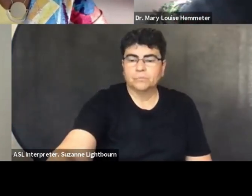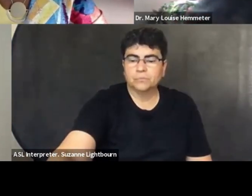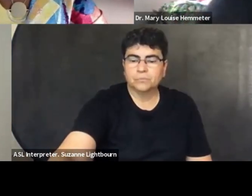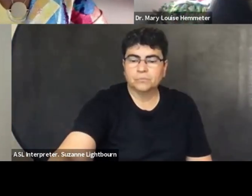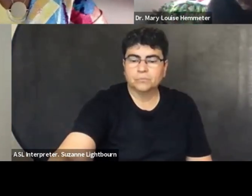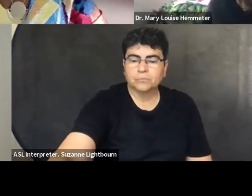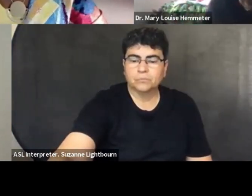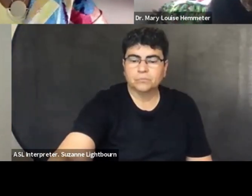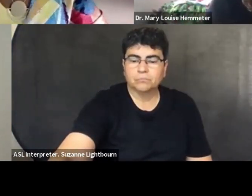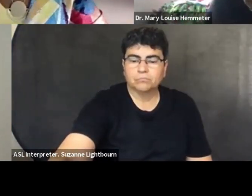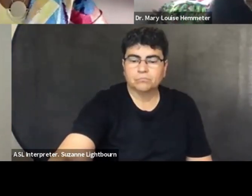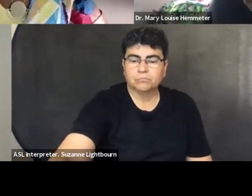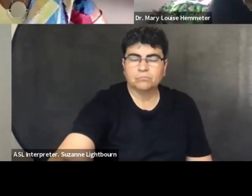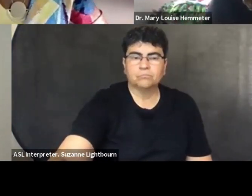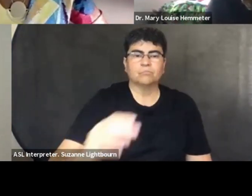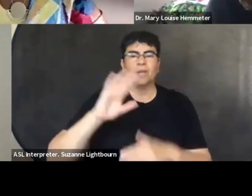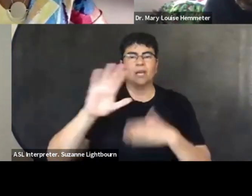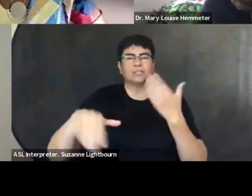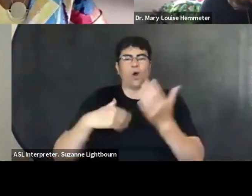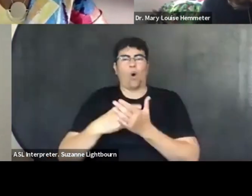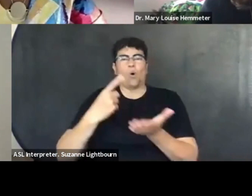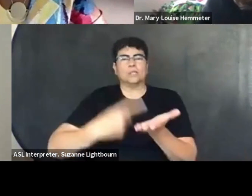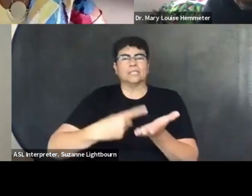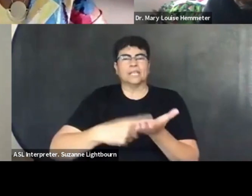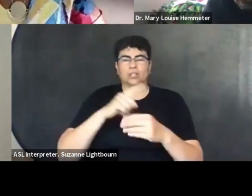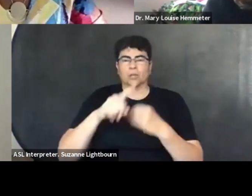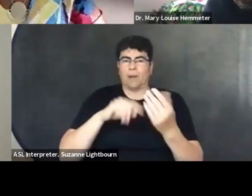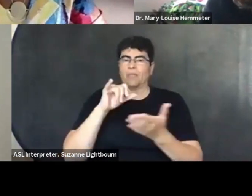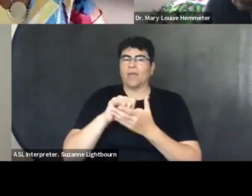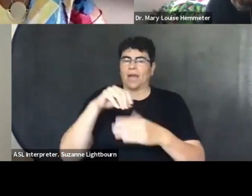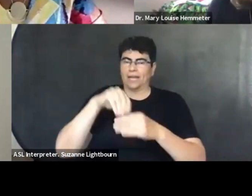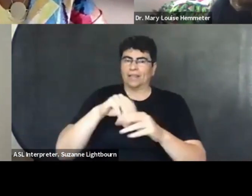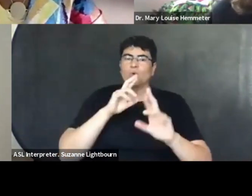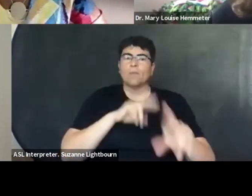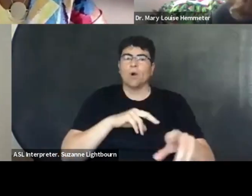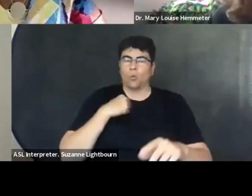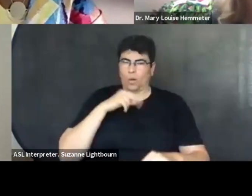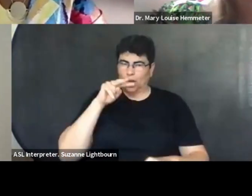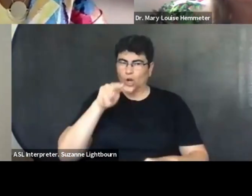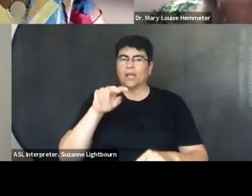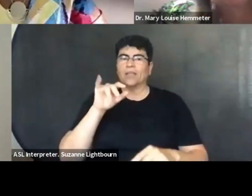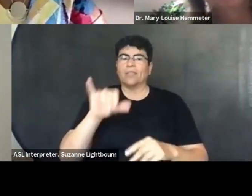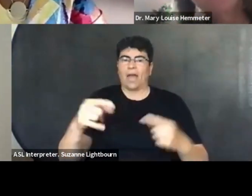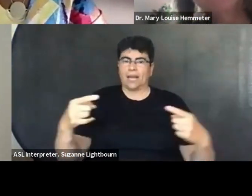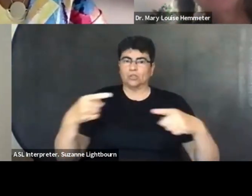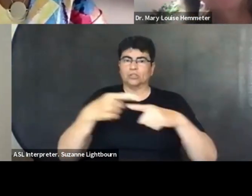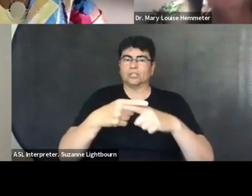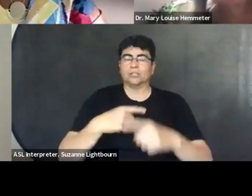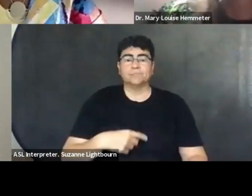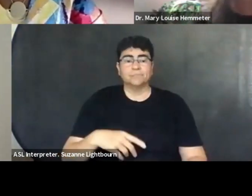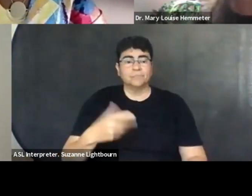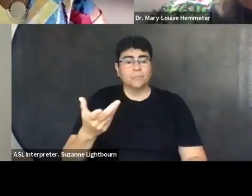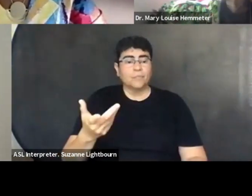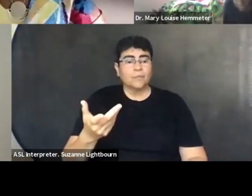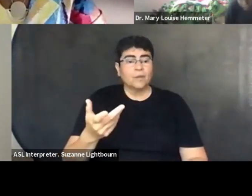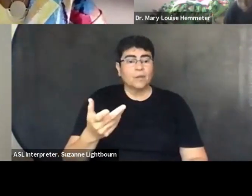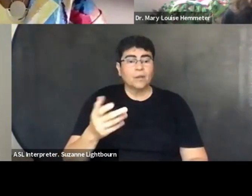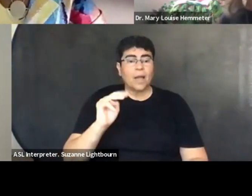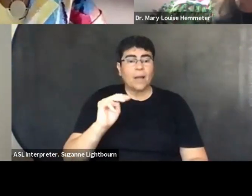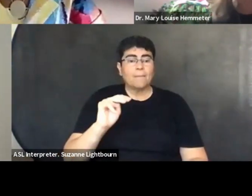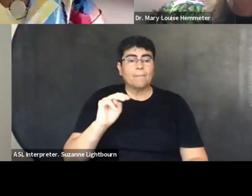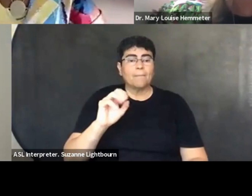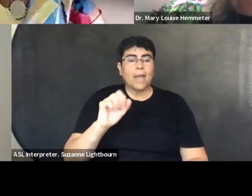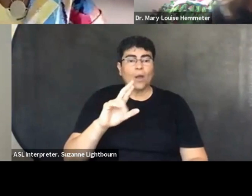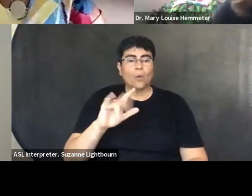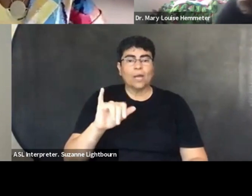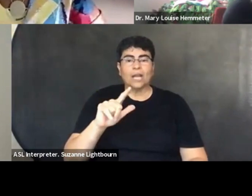Yeah, and there's a whole discussion about that in the report. We definitely look at that intersection. ML, do you want to chime in, Mary Louise? Yeah, I was just going